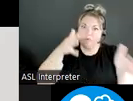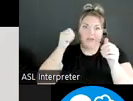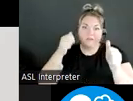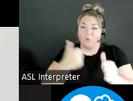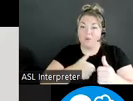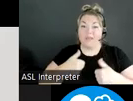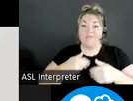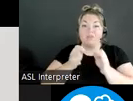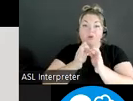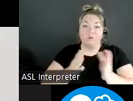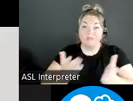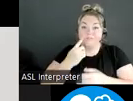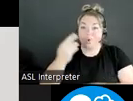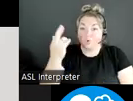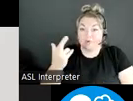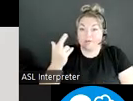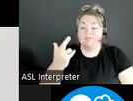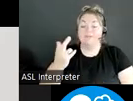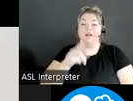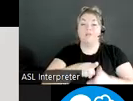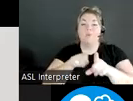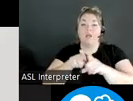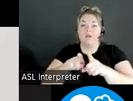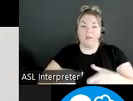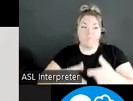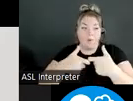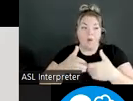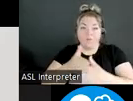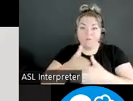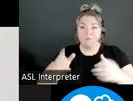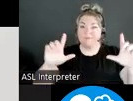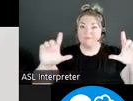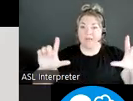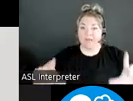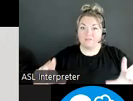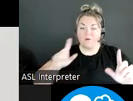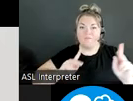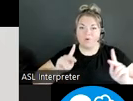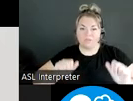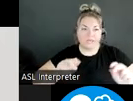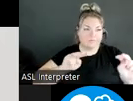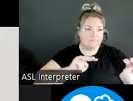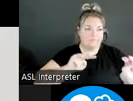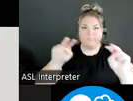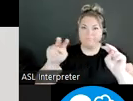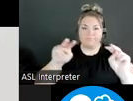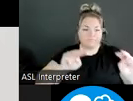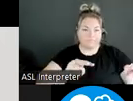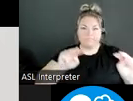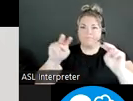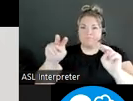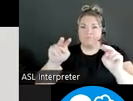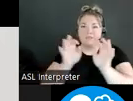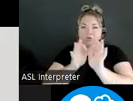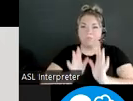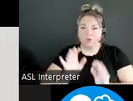a reason, and pause in between slides so that folks have a chance to watch the interpreters and read the slide itself.